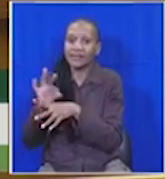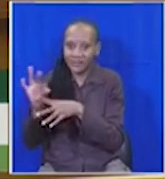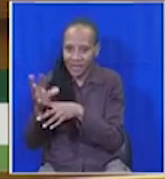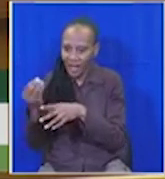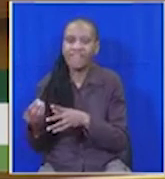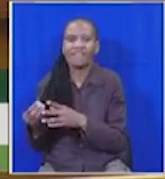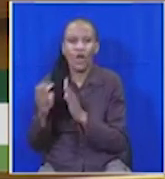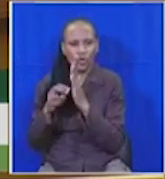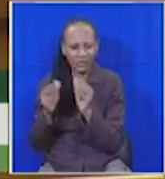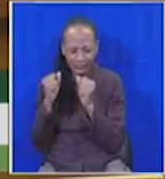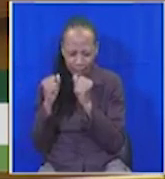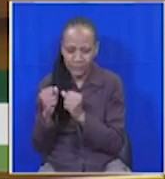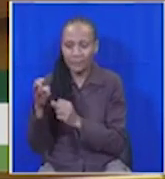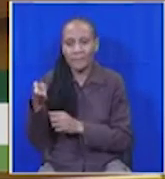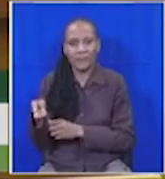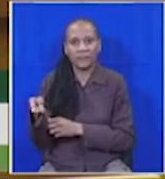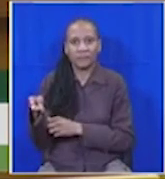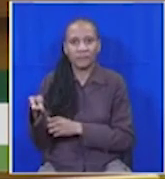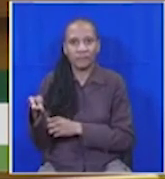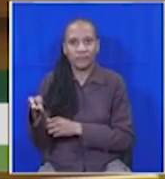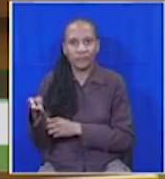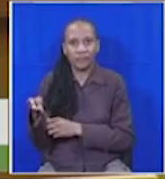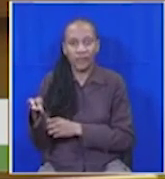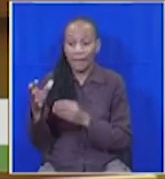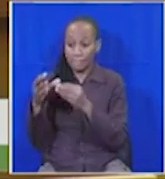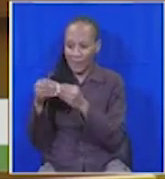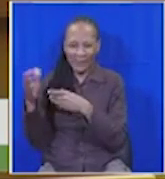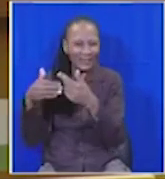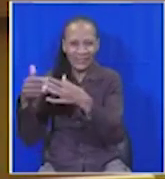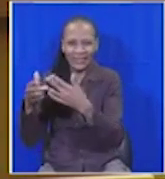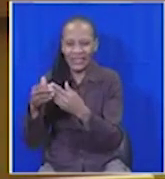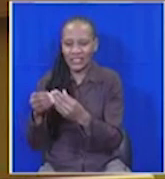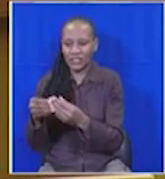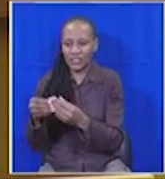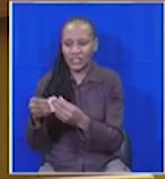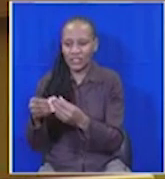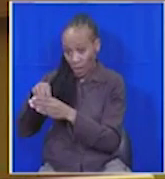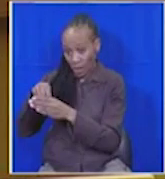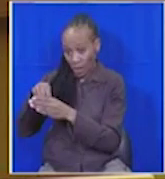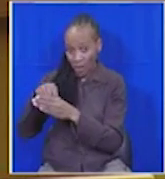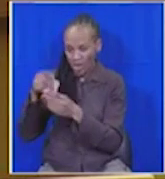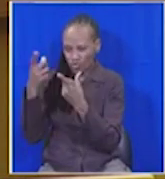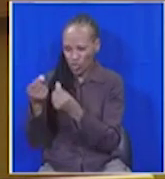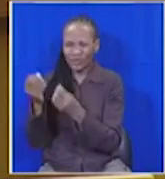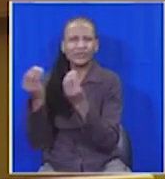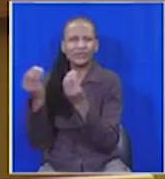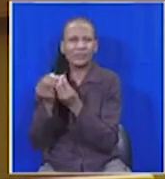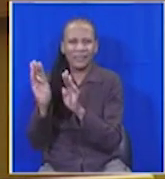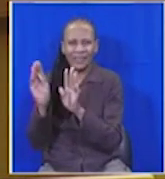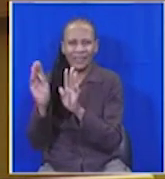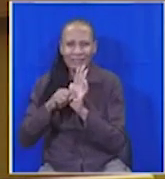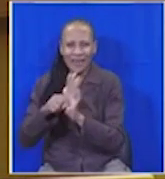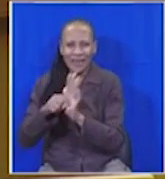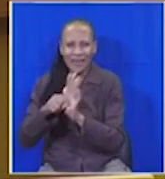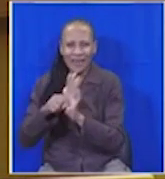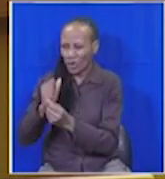strict rules. It is just not acceptable for members to participate in a manner that does not build